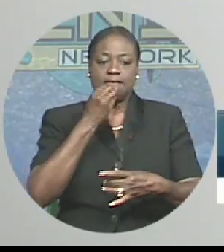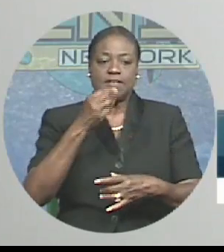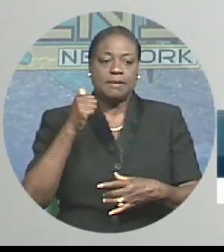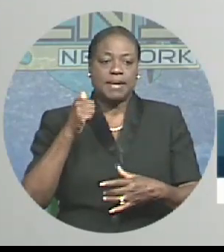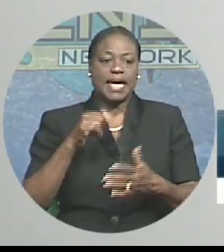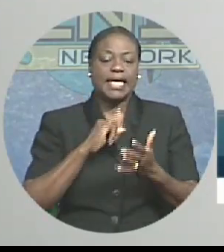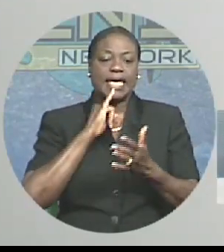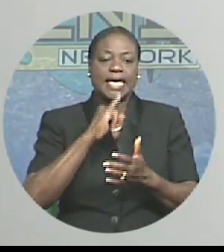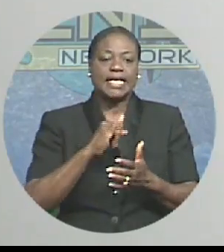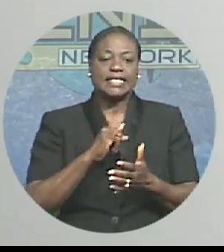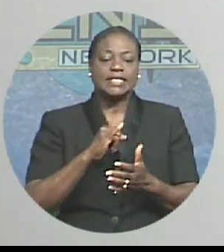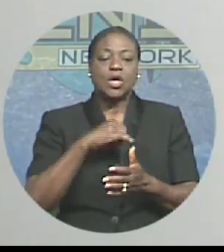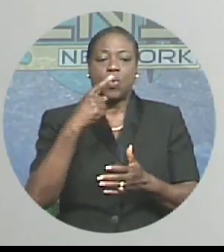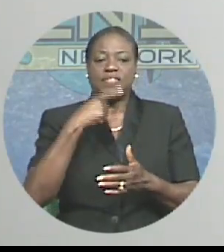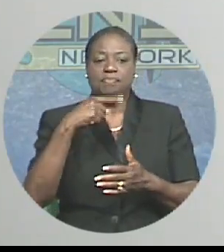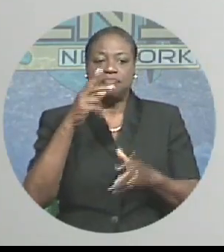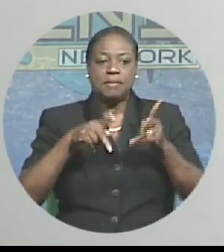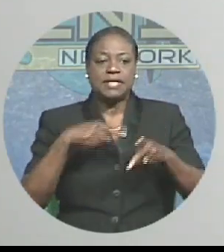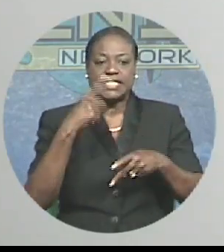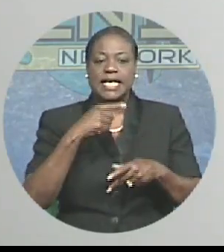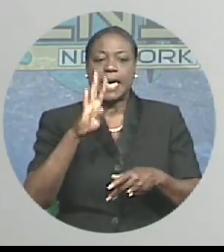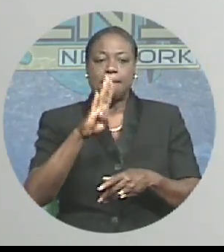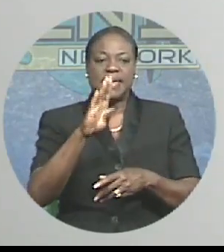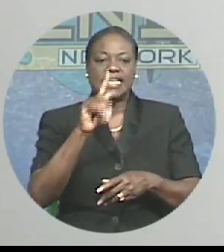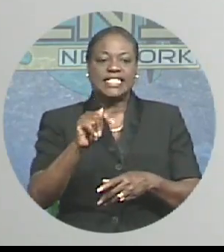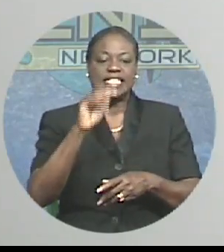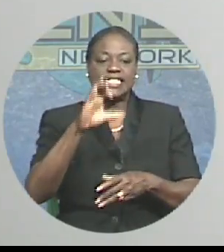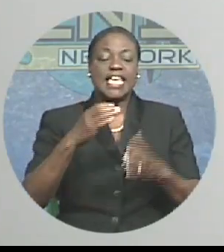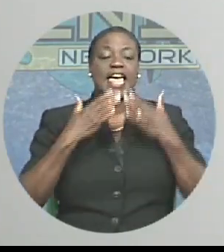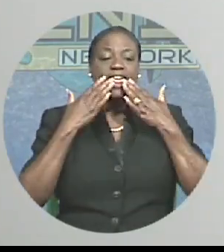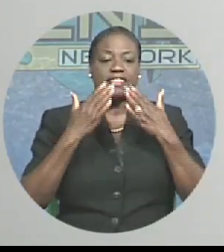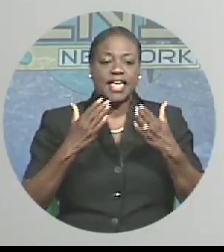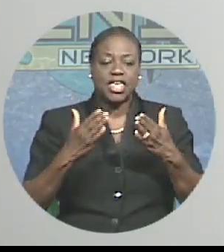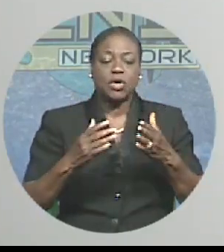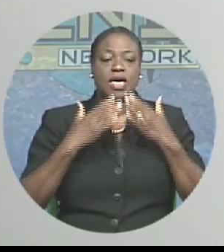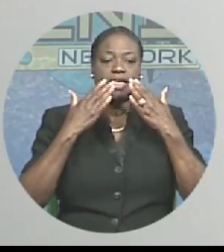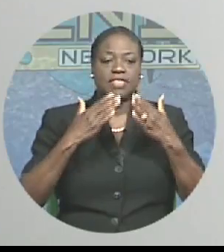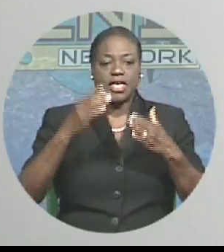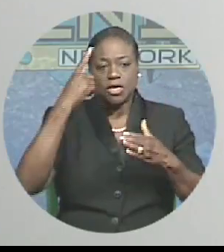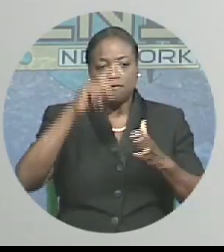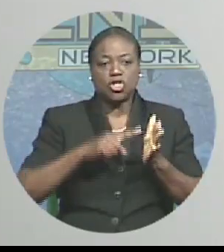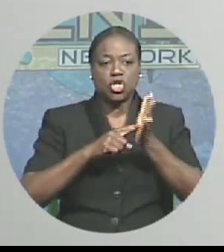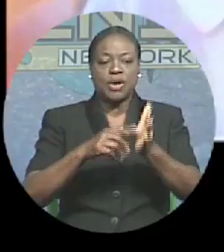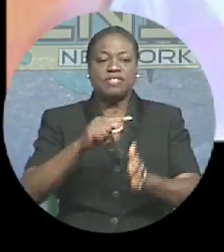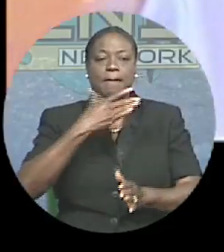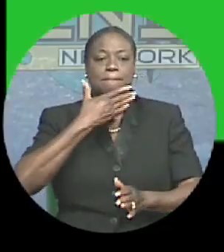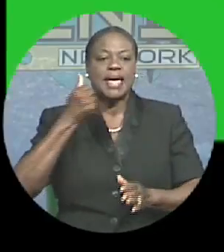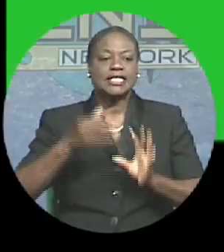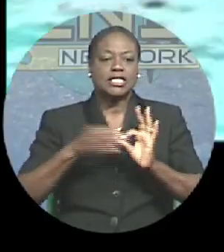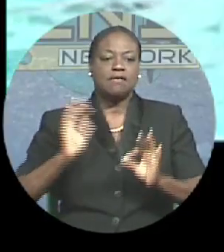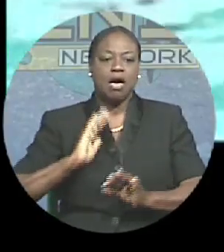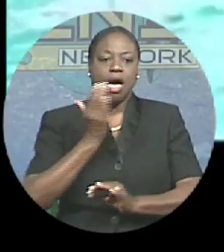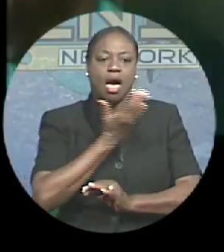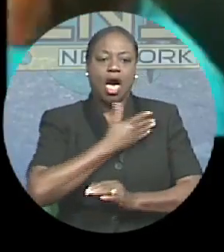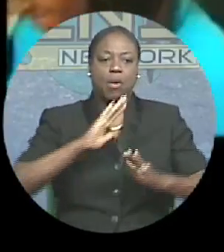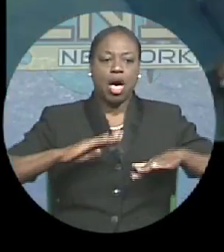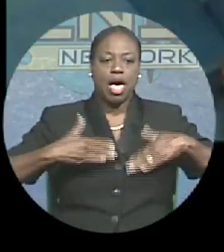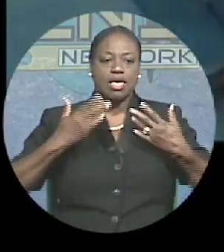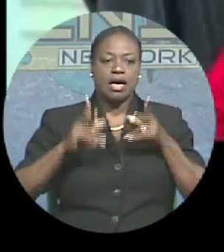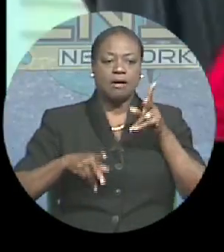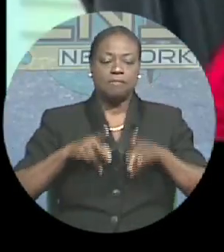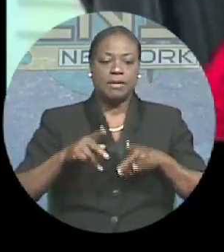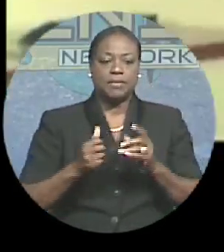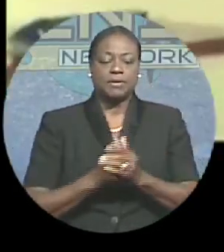come to say to us, BGC, thank you. Thank you for doing something to showcase the best in our young people. And I think that's the enduring legacy of Star